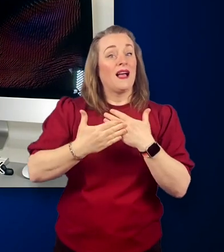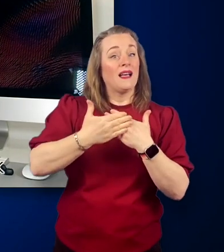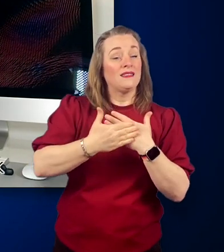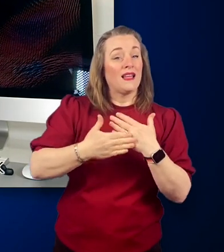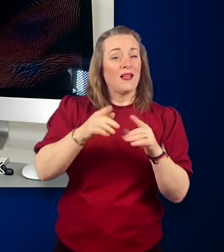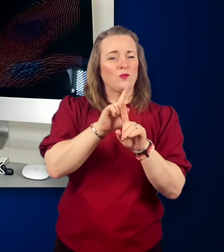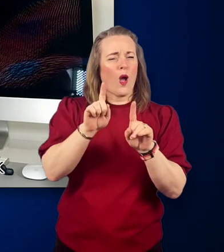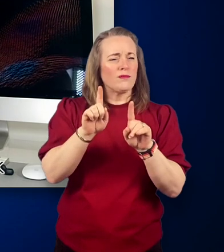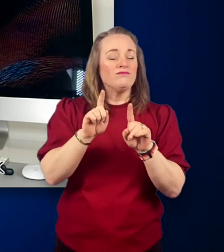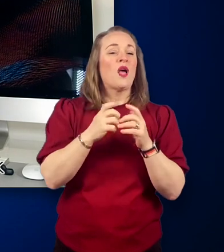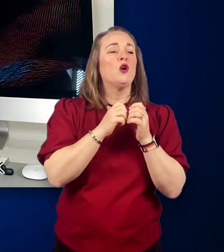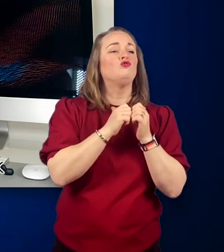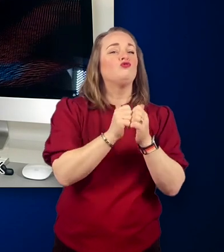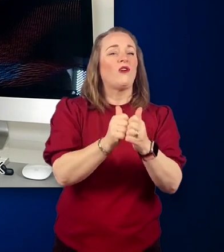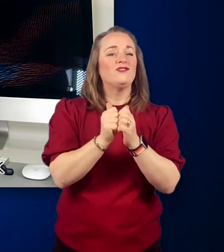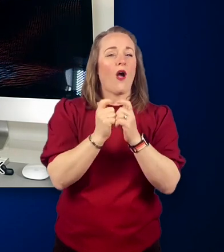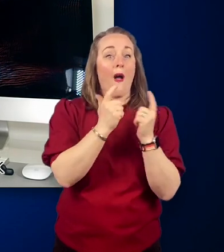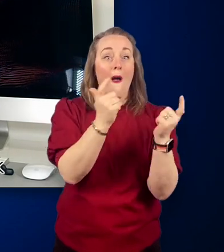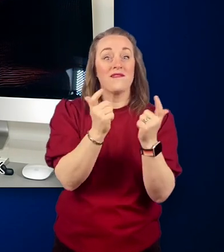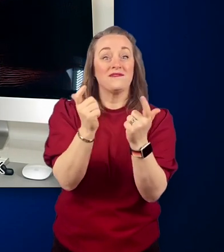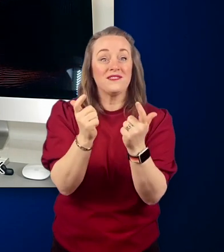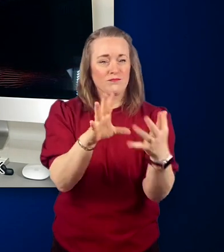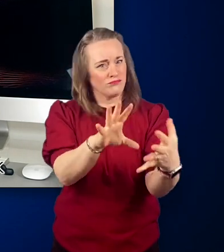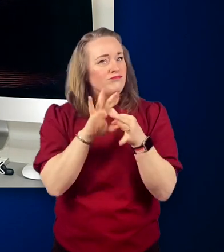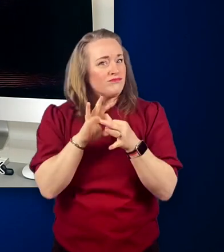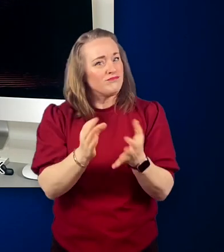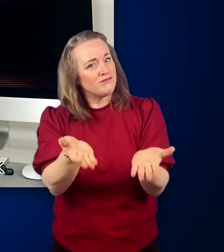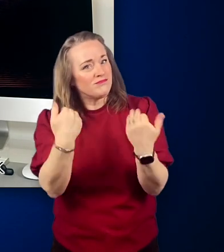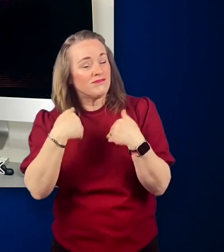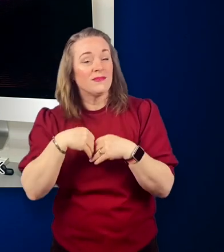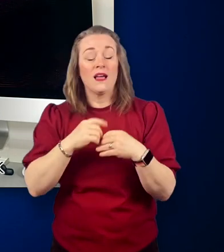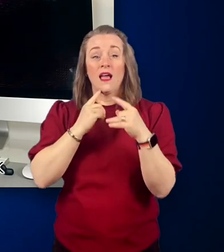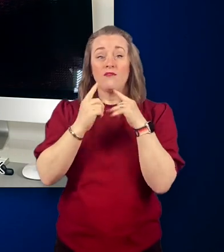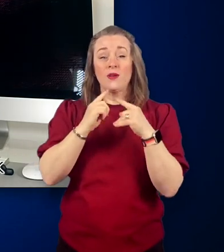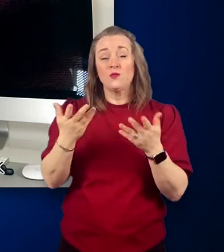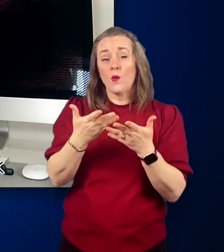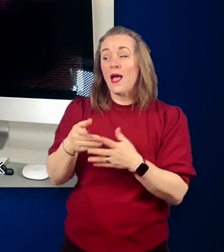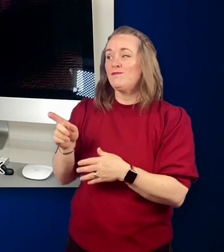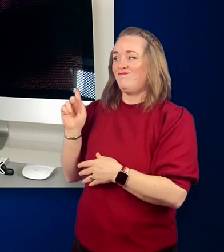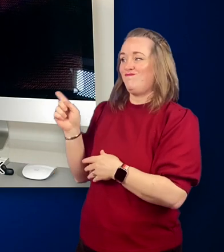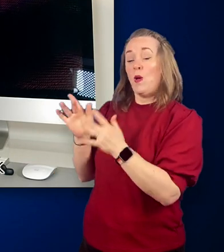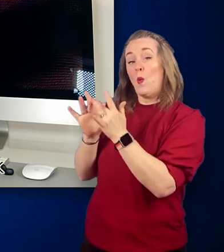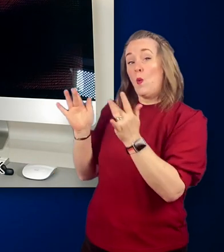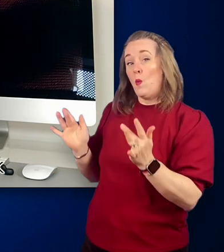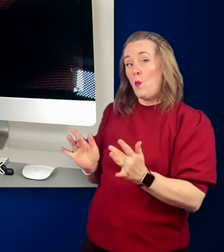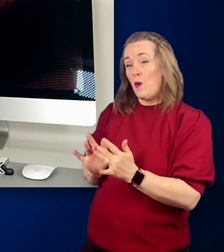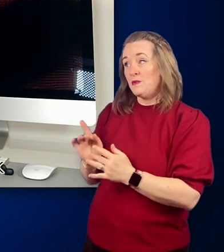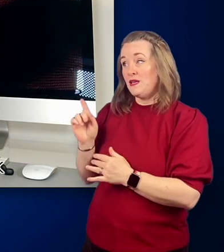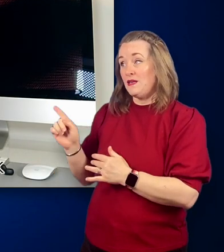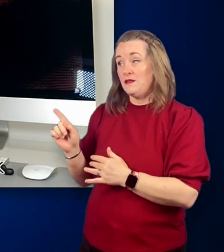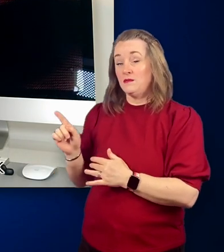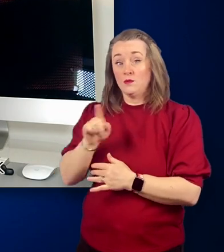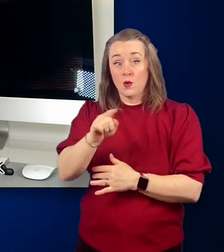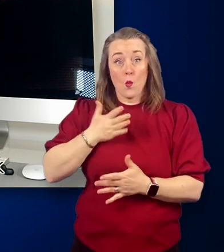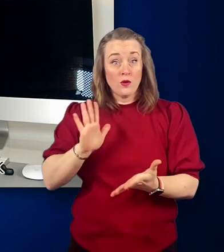treasure hunt. So please join us. All the details will be on the website. If you want to be part of the treasure hunt,